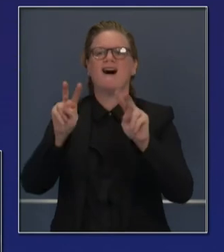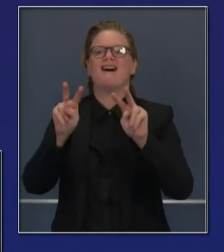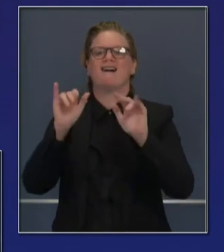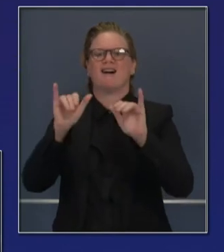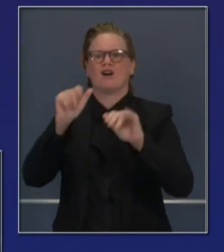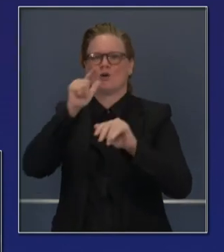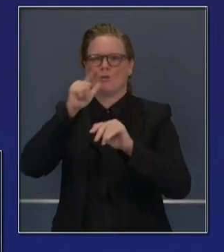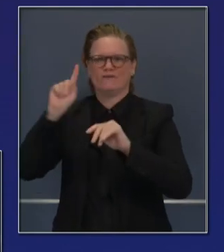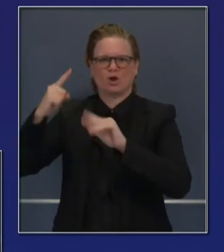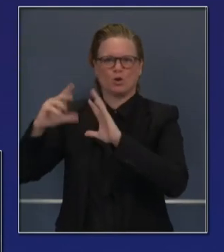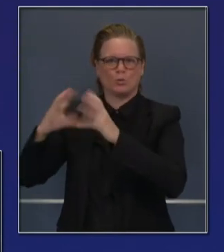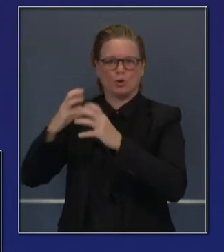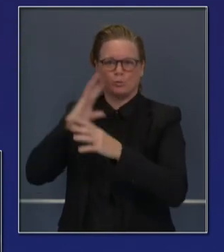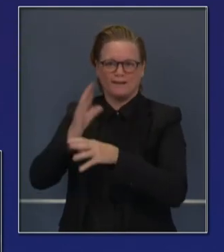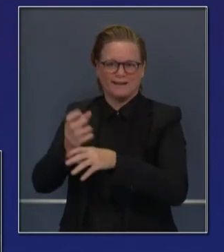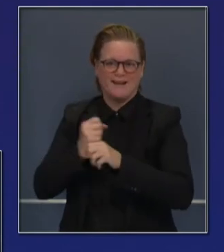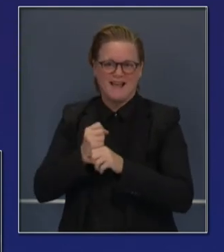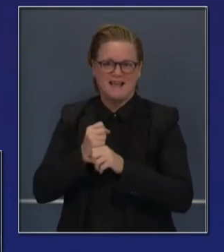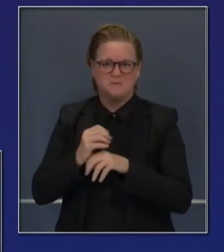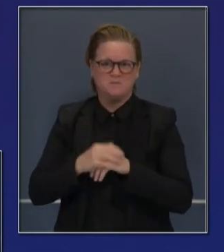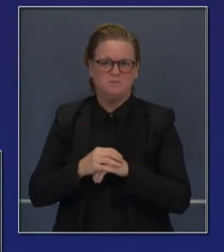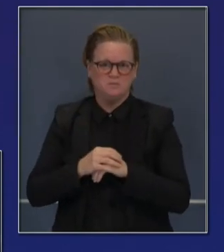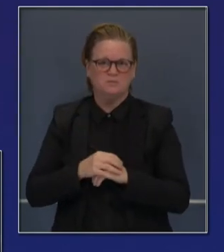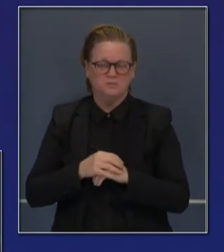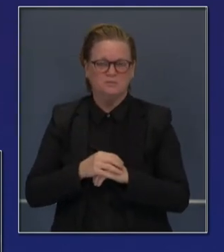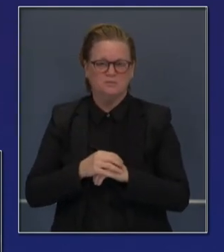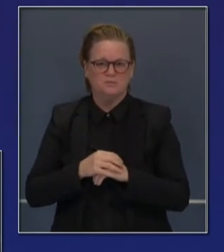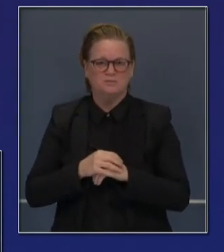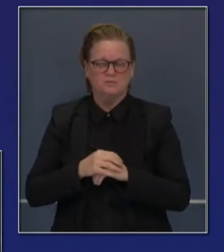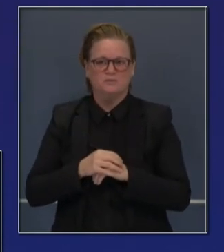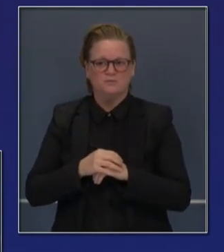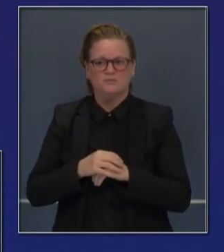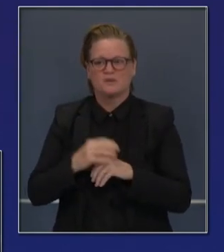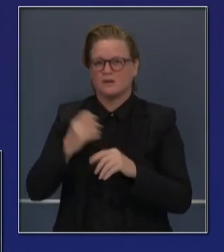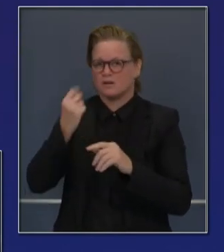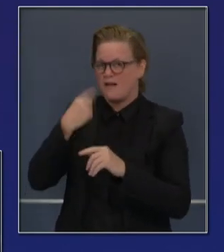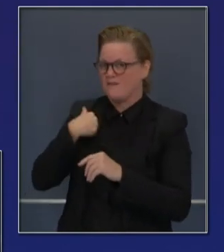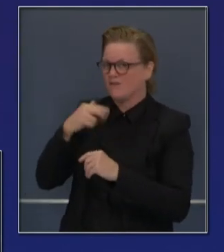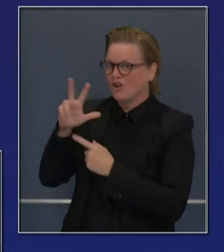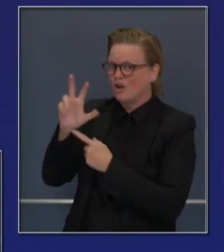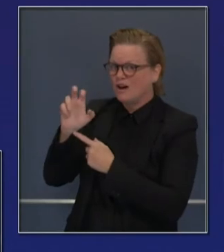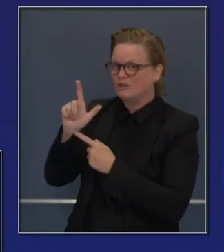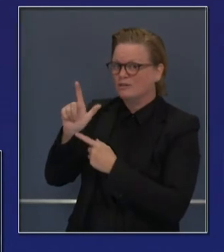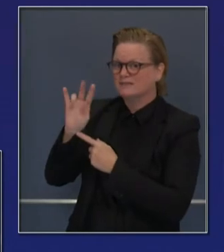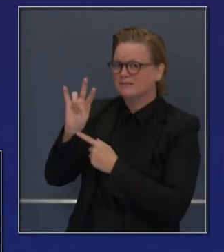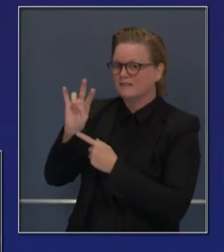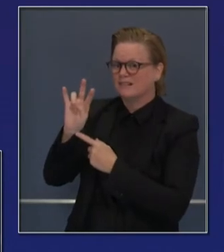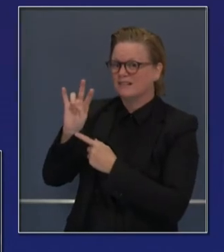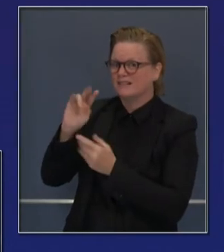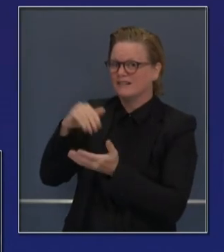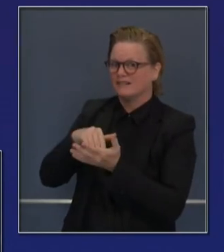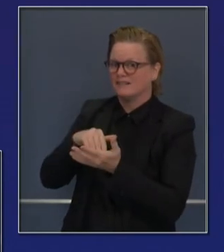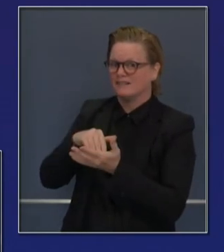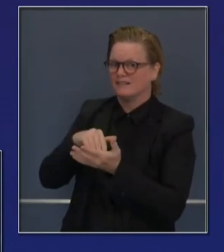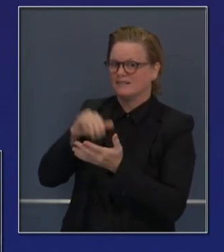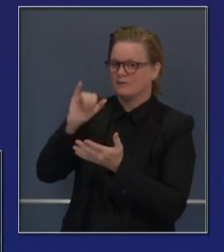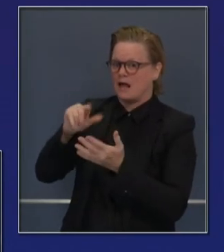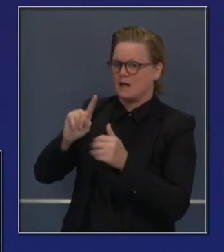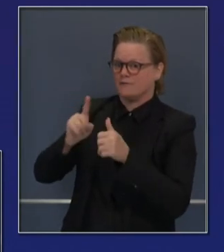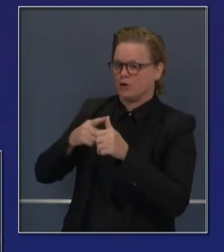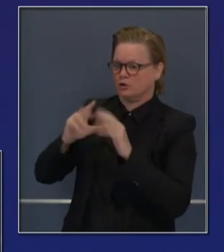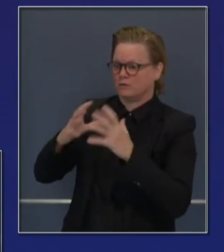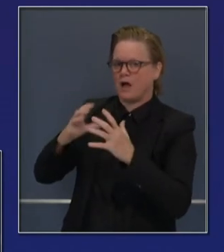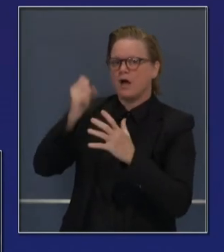on that plan, but we're working off the 327,000 first distribution of